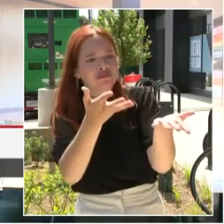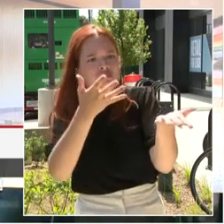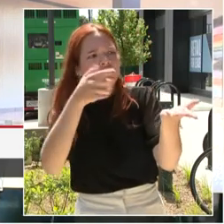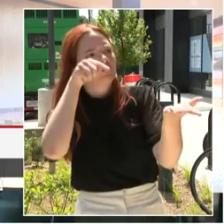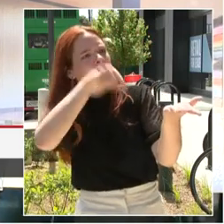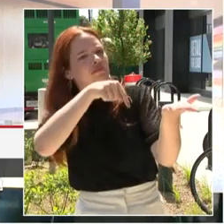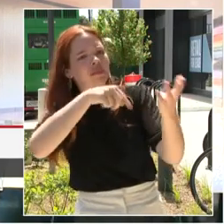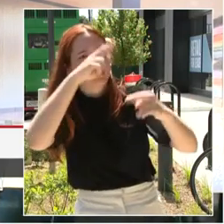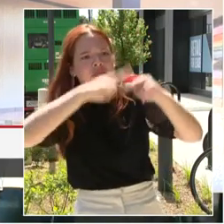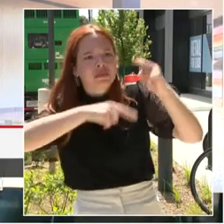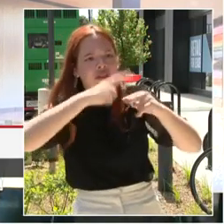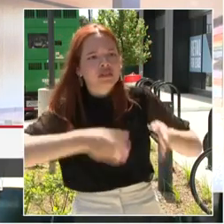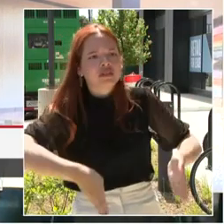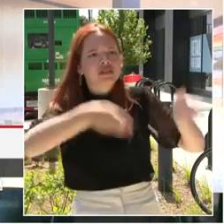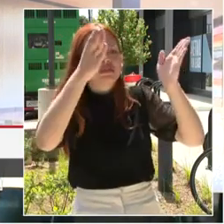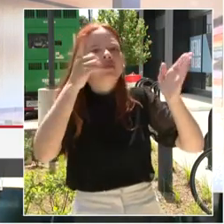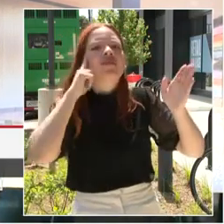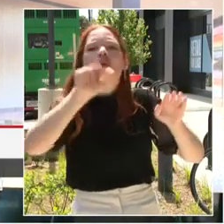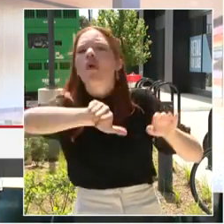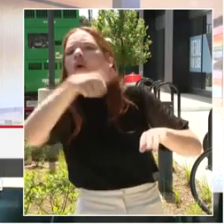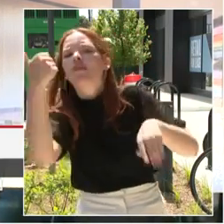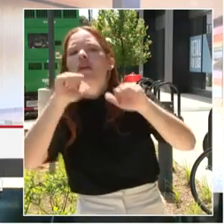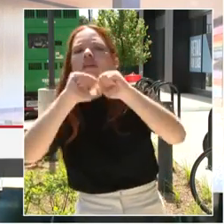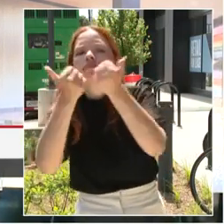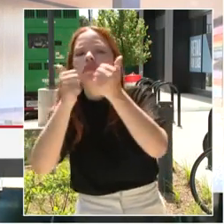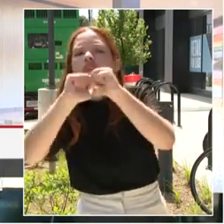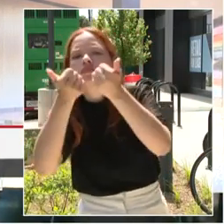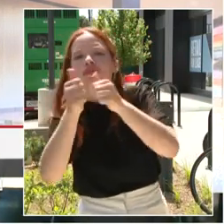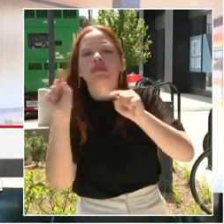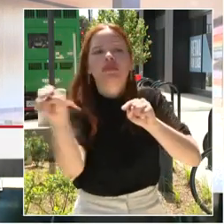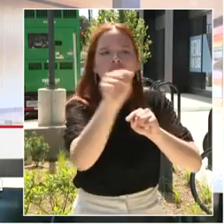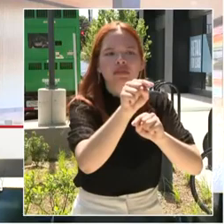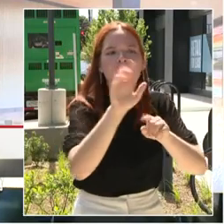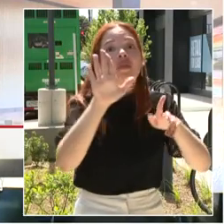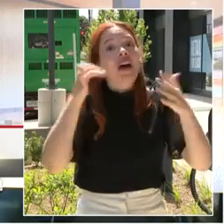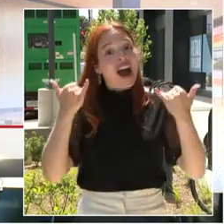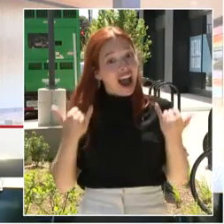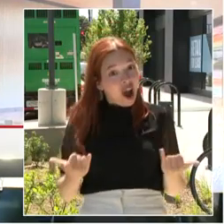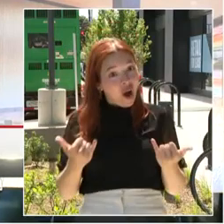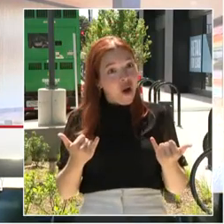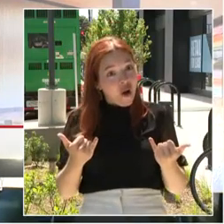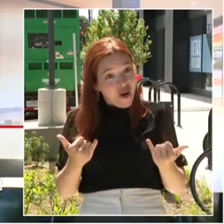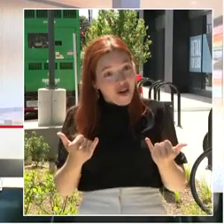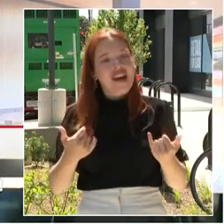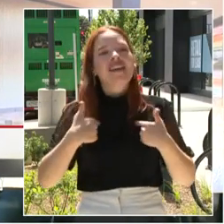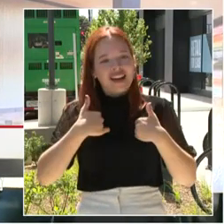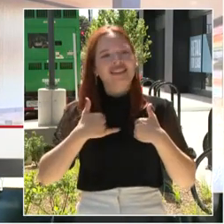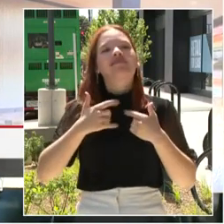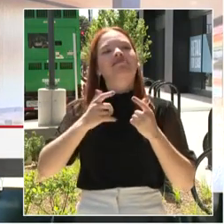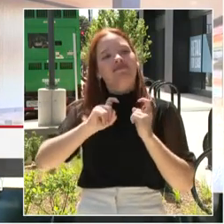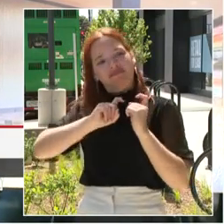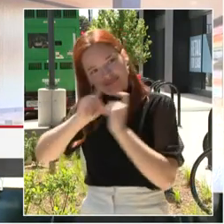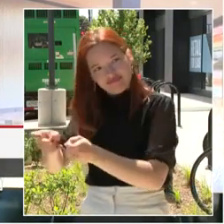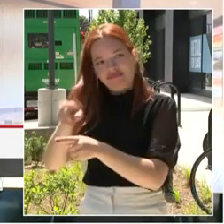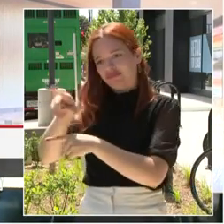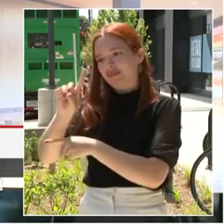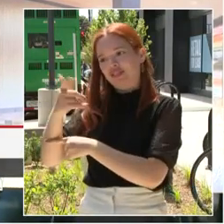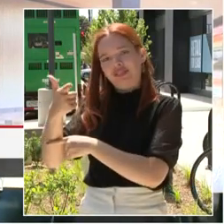its client agencies. And today, DGS is the delivering a building to